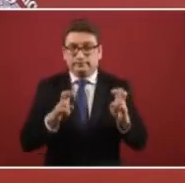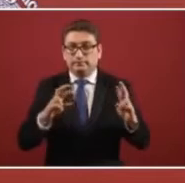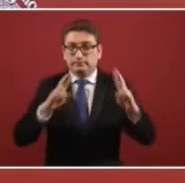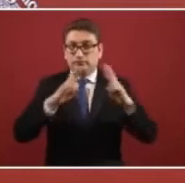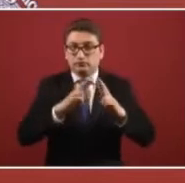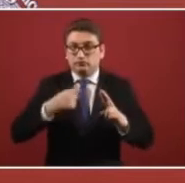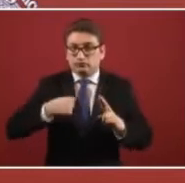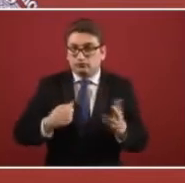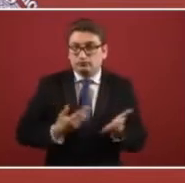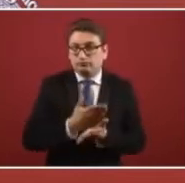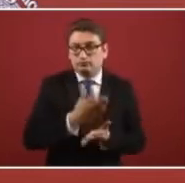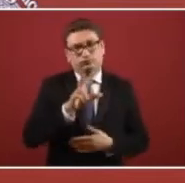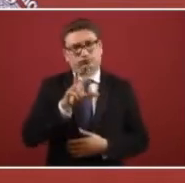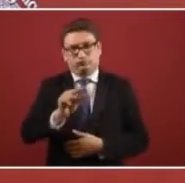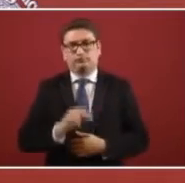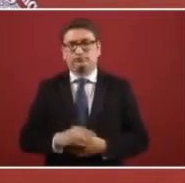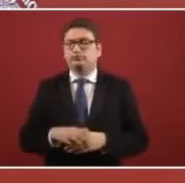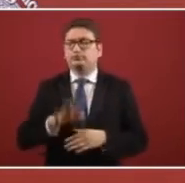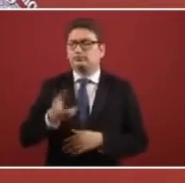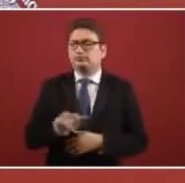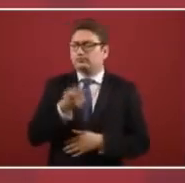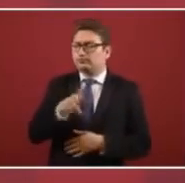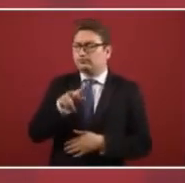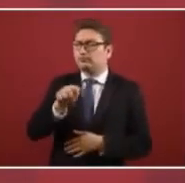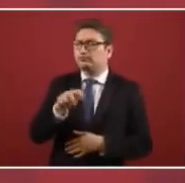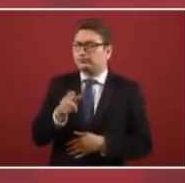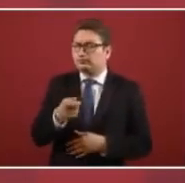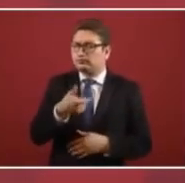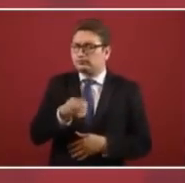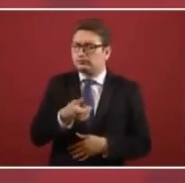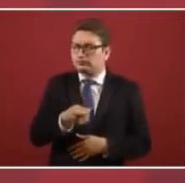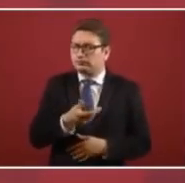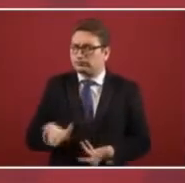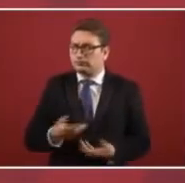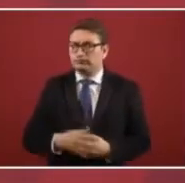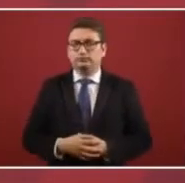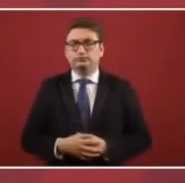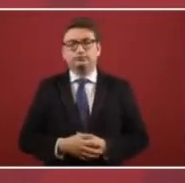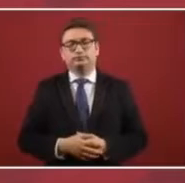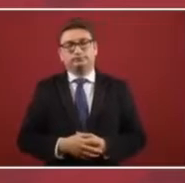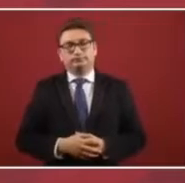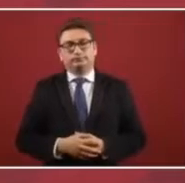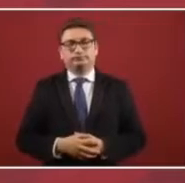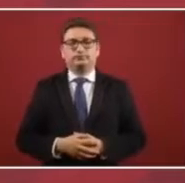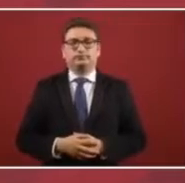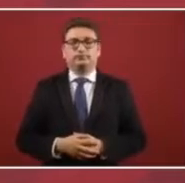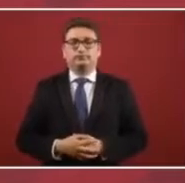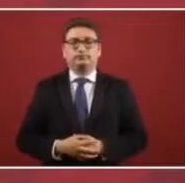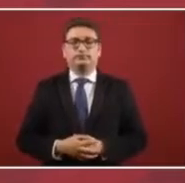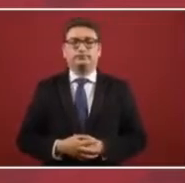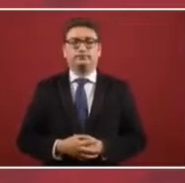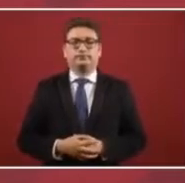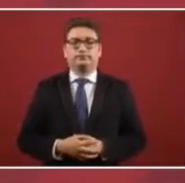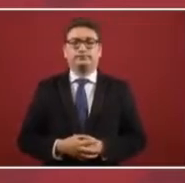I am not going to get involved. Regarding television, well, we got to find a